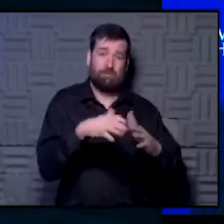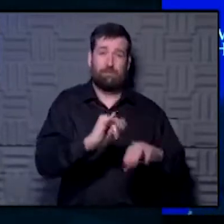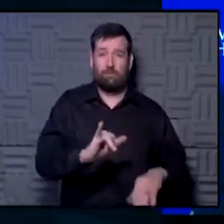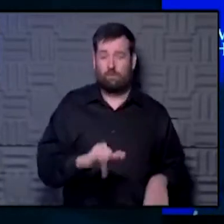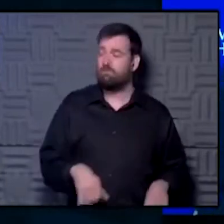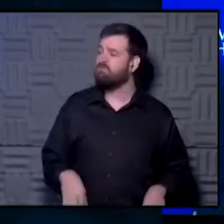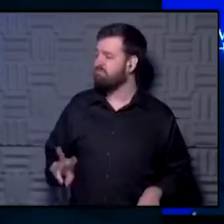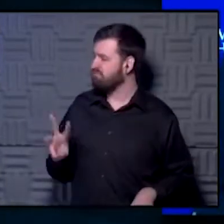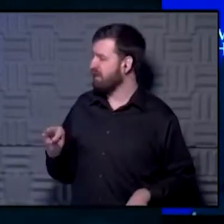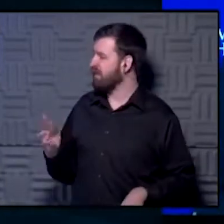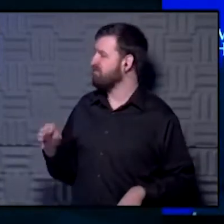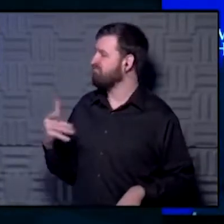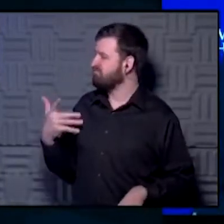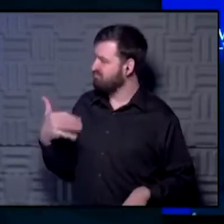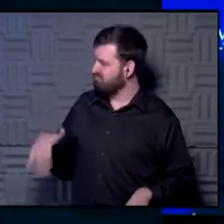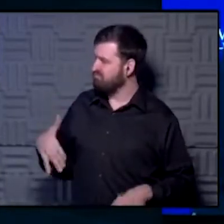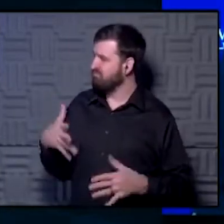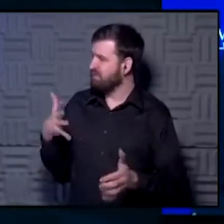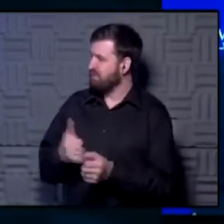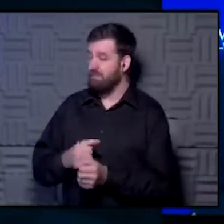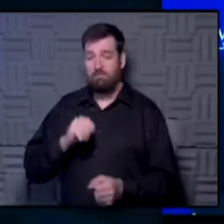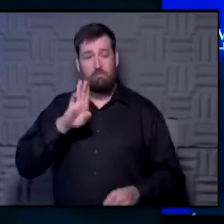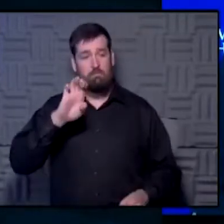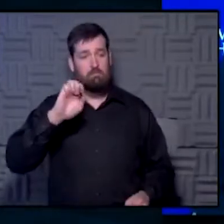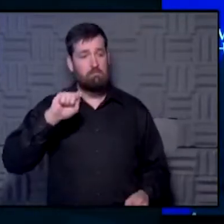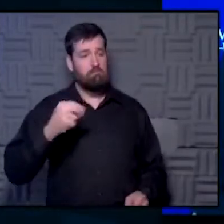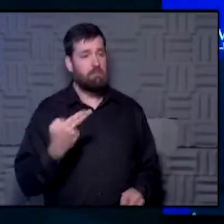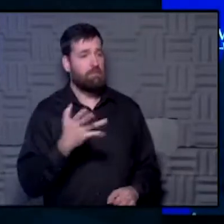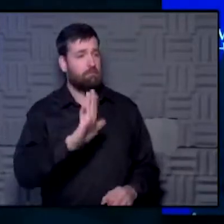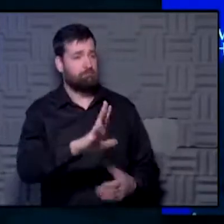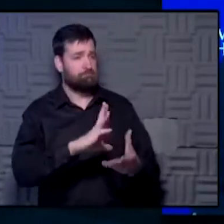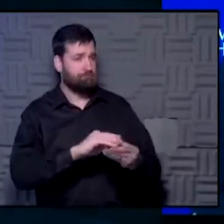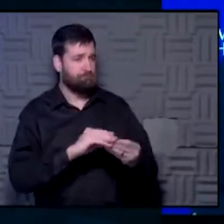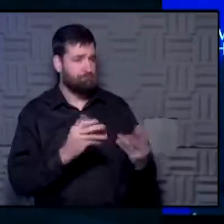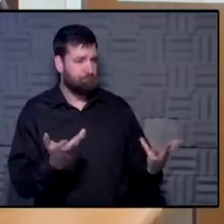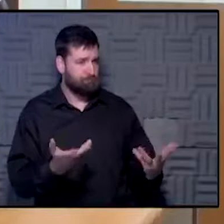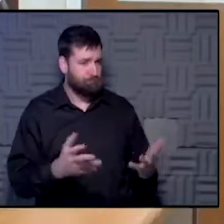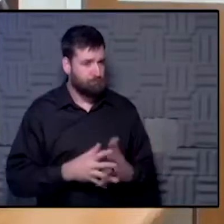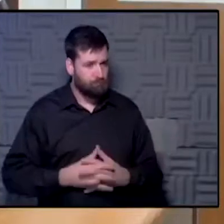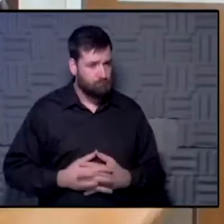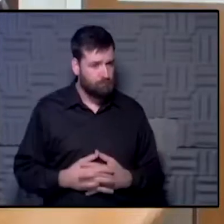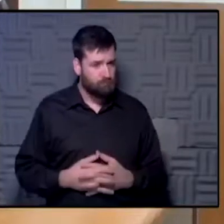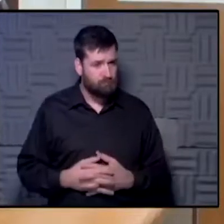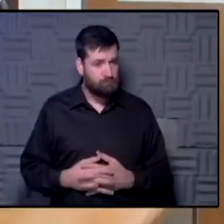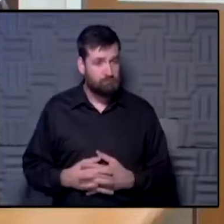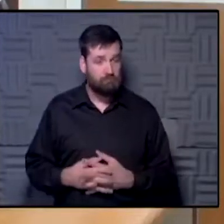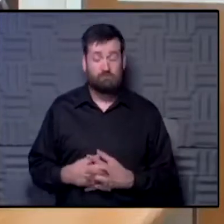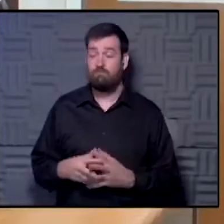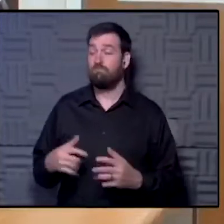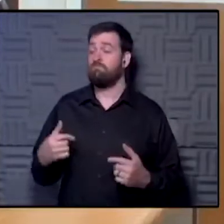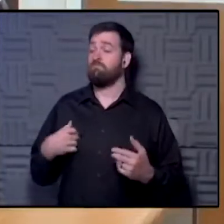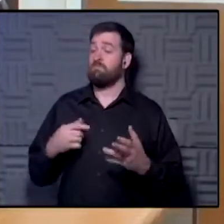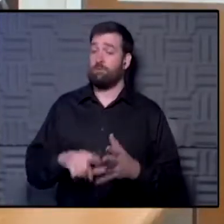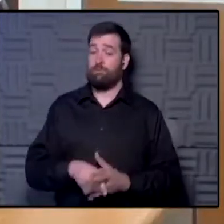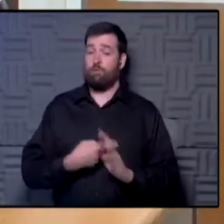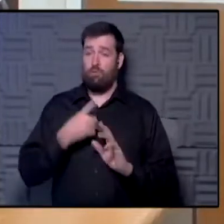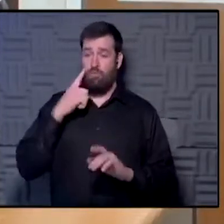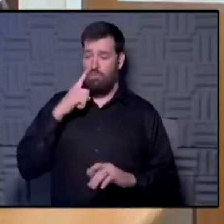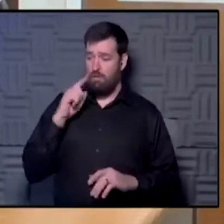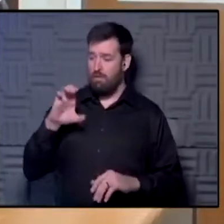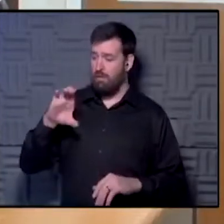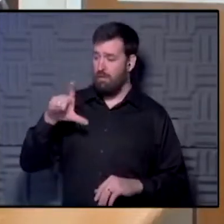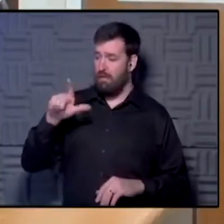Wow, what an update. Beth, what's the story there? Well, I'm beginning to think that Clay and I are in the